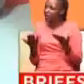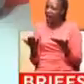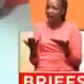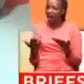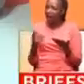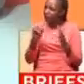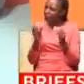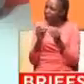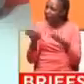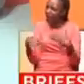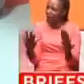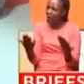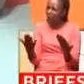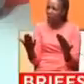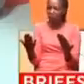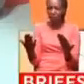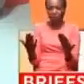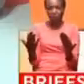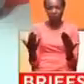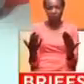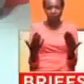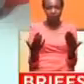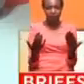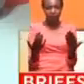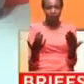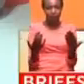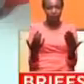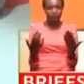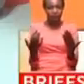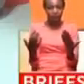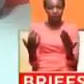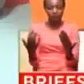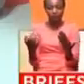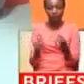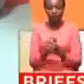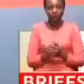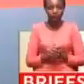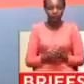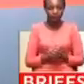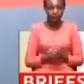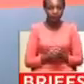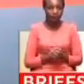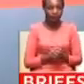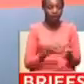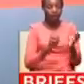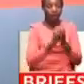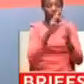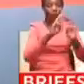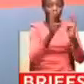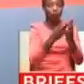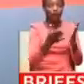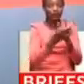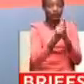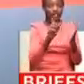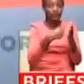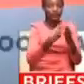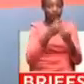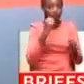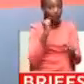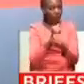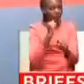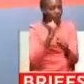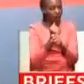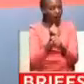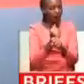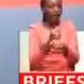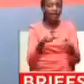into contact with them? I think through, well, there's the talent, and then there's the hard work, and then connections,